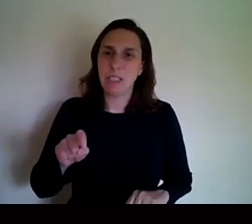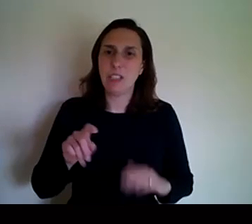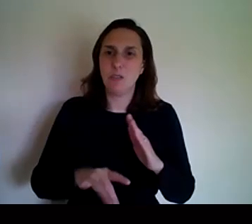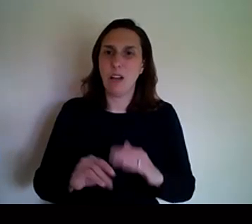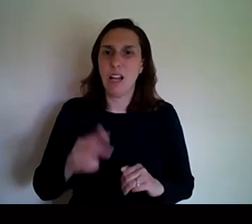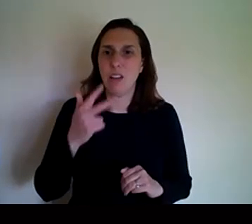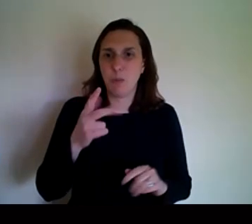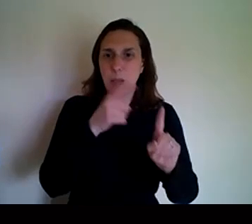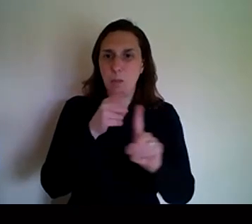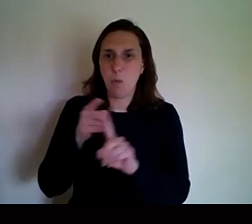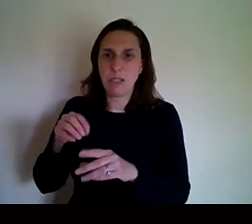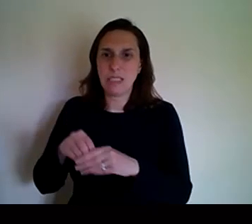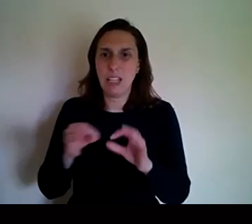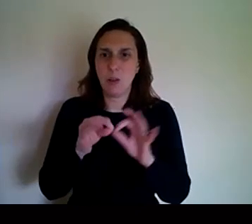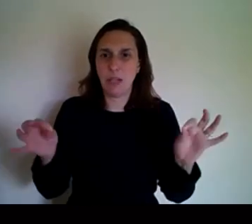find it.